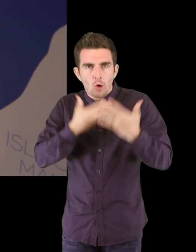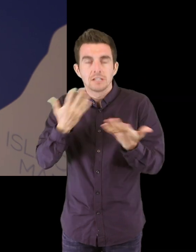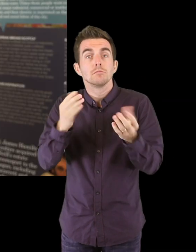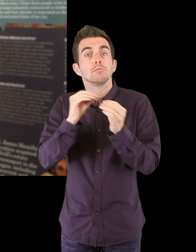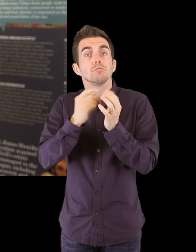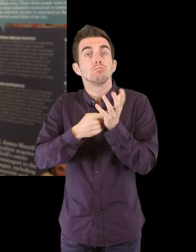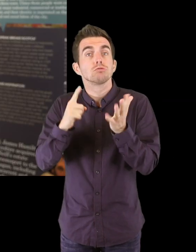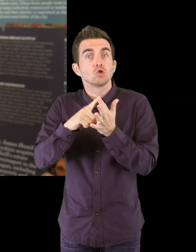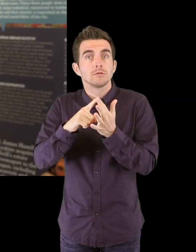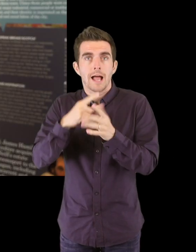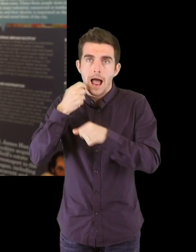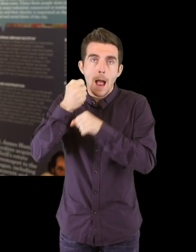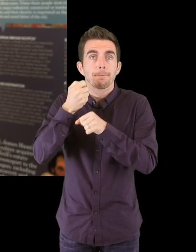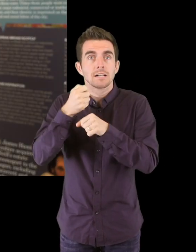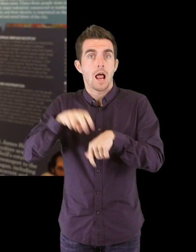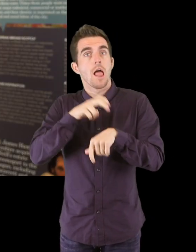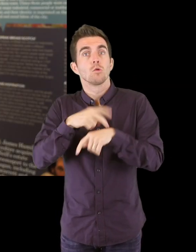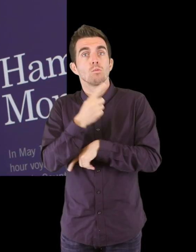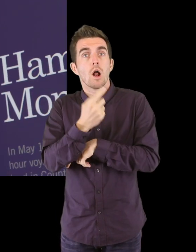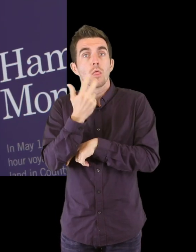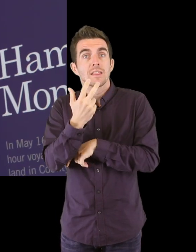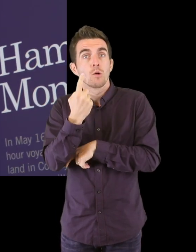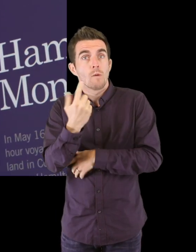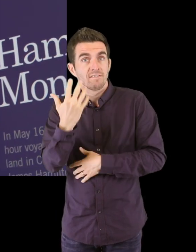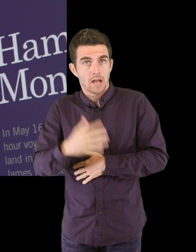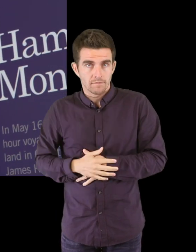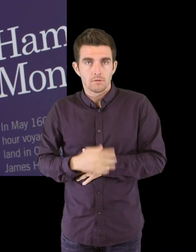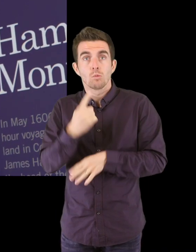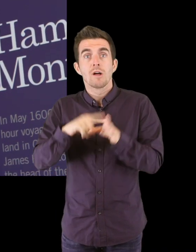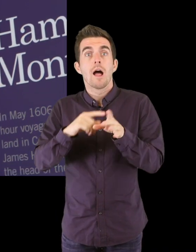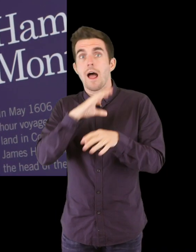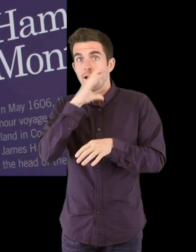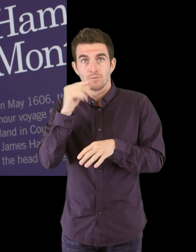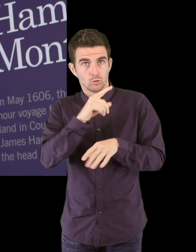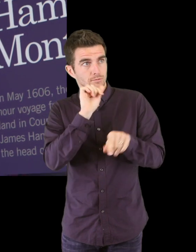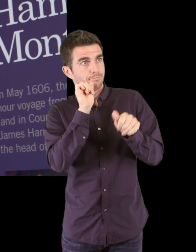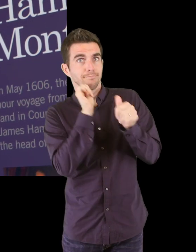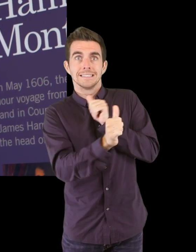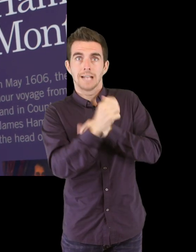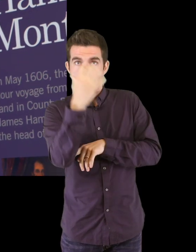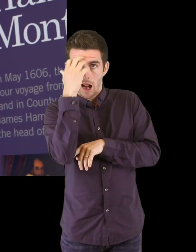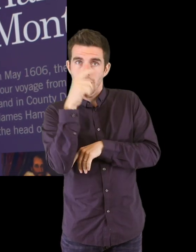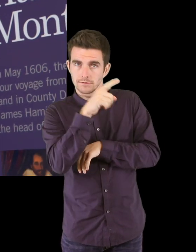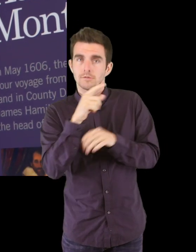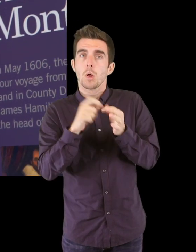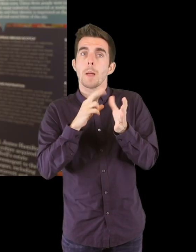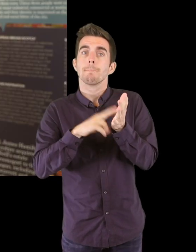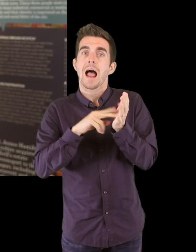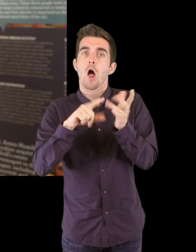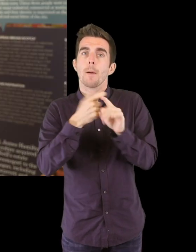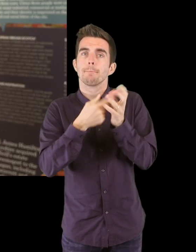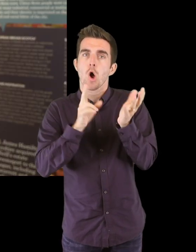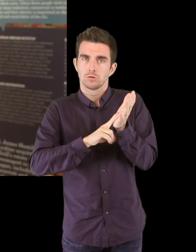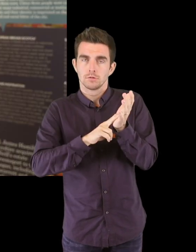story. The Bruce Campaign in Ireland, 1315. A year after his decisive victory against the English at